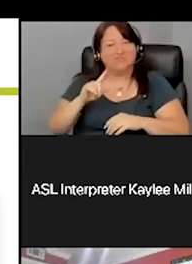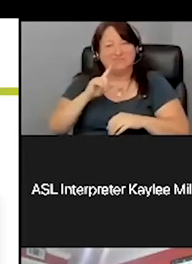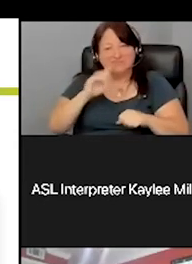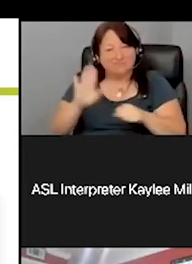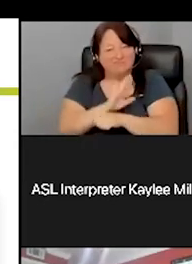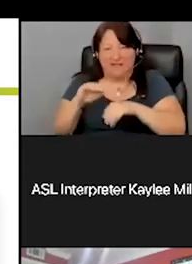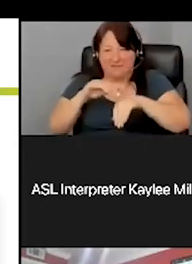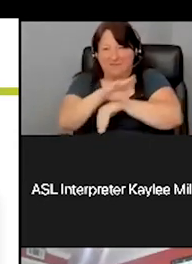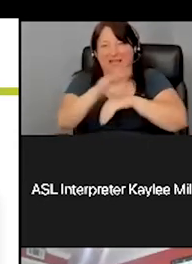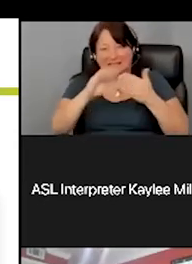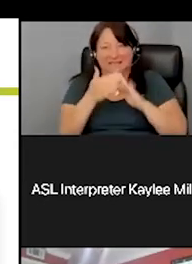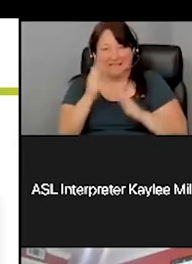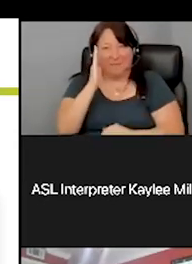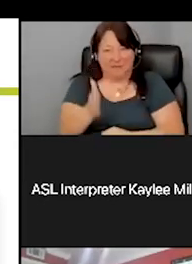city.